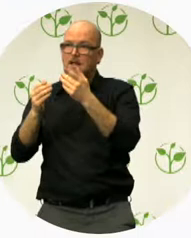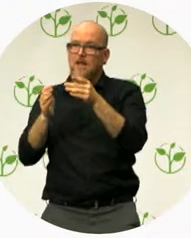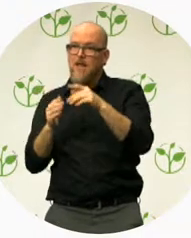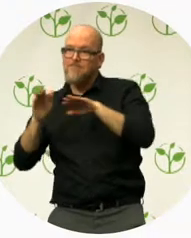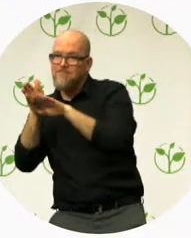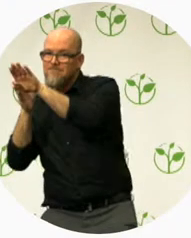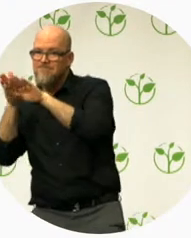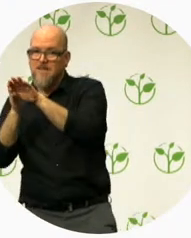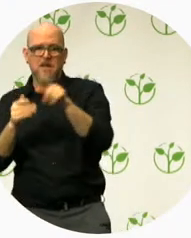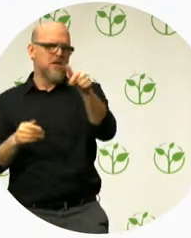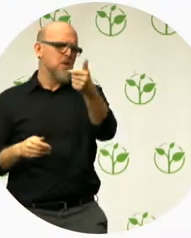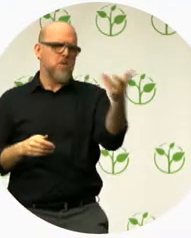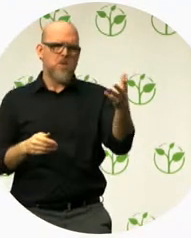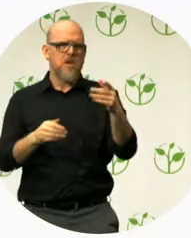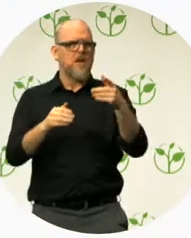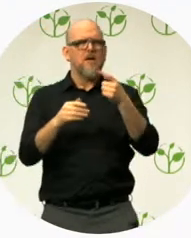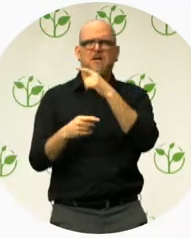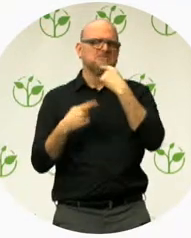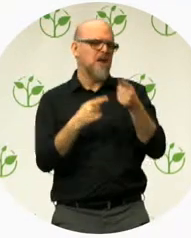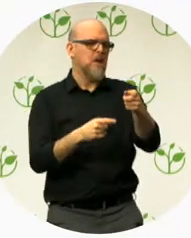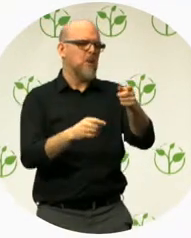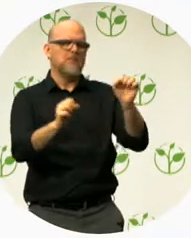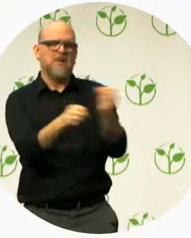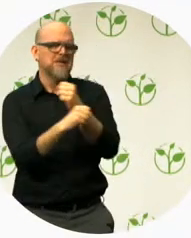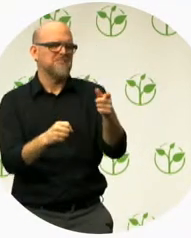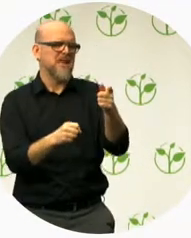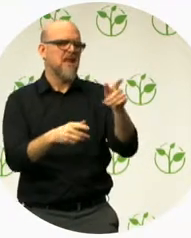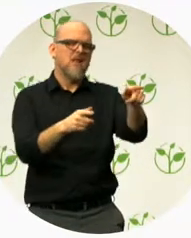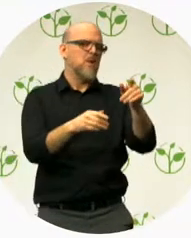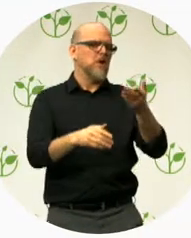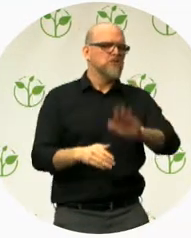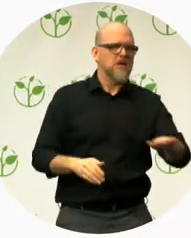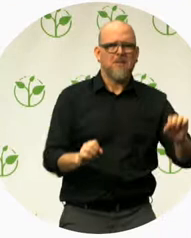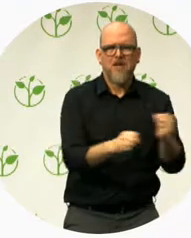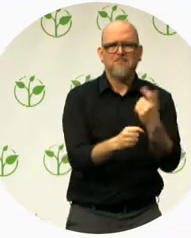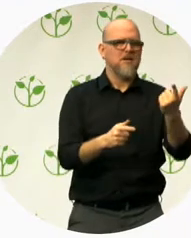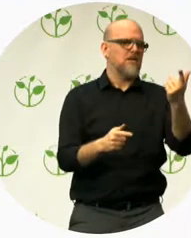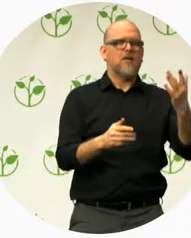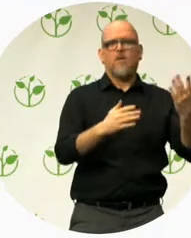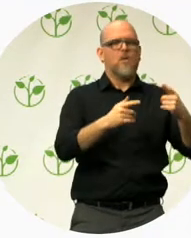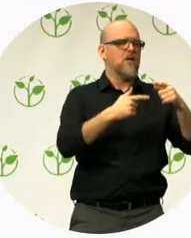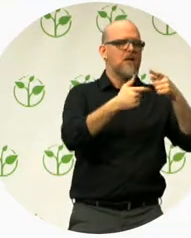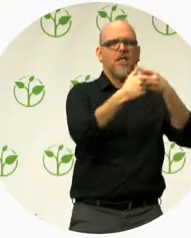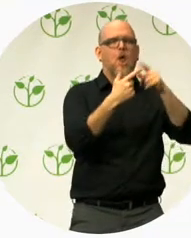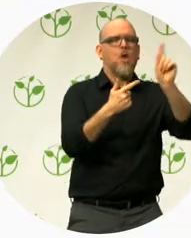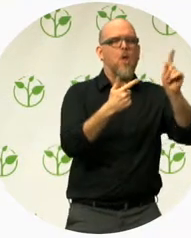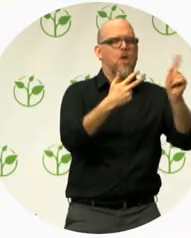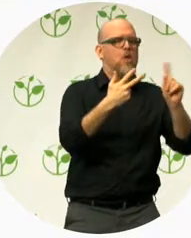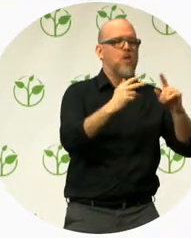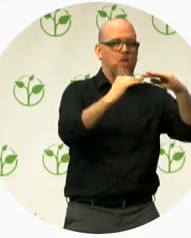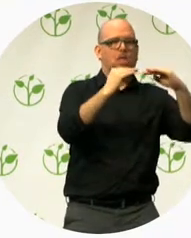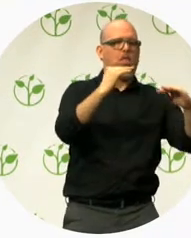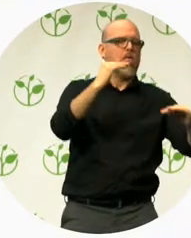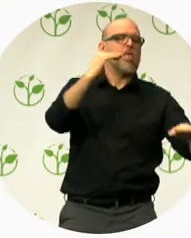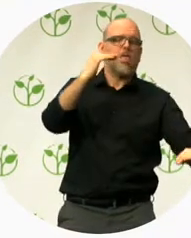future. We've got to make sure that everybody is in the game. And that's